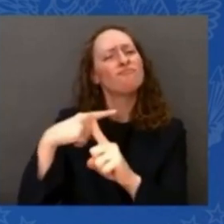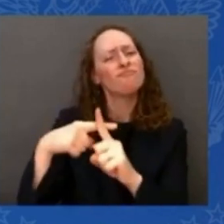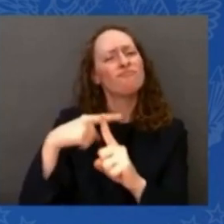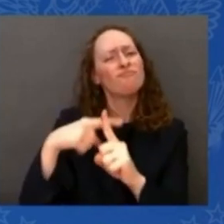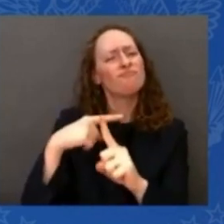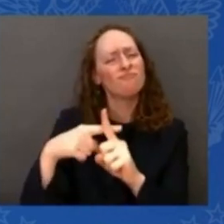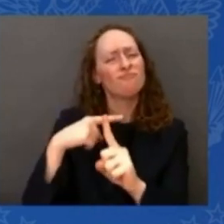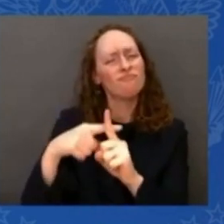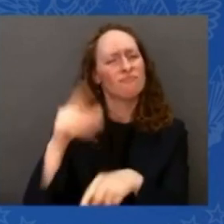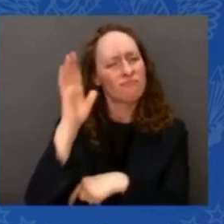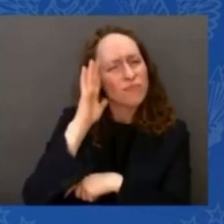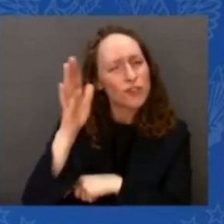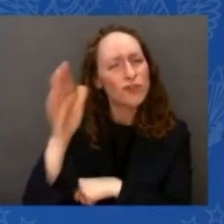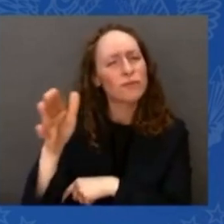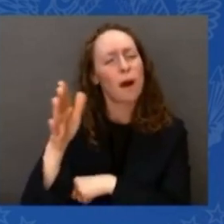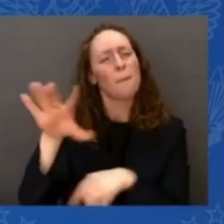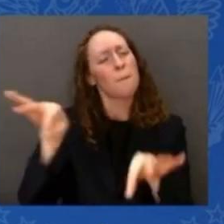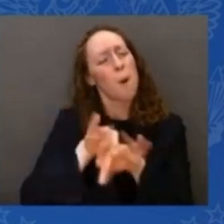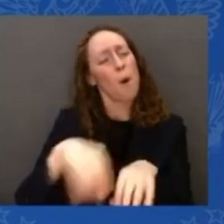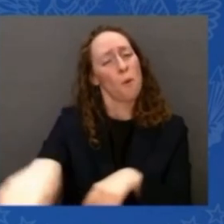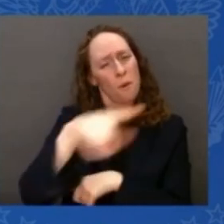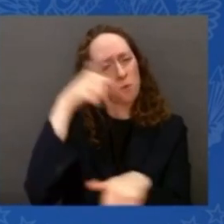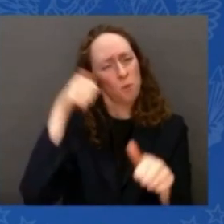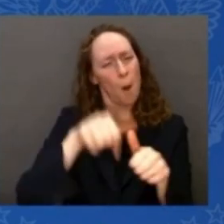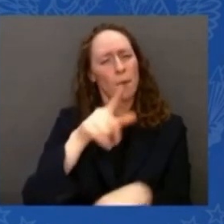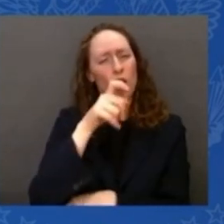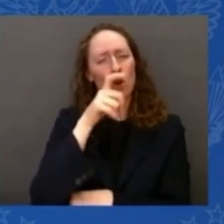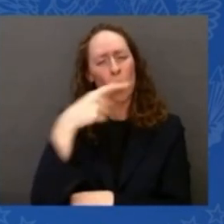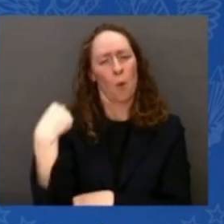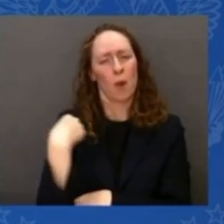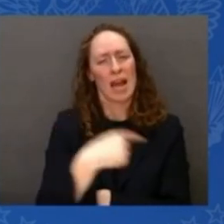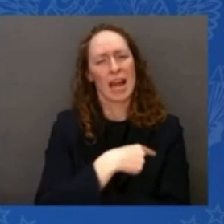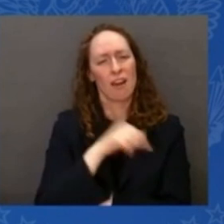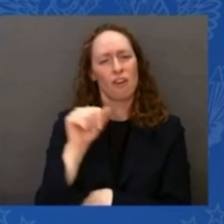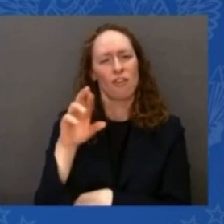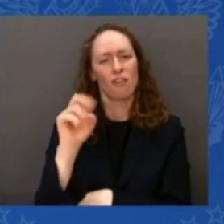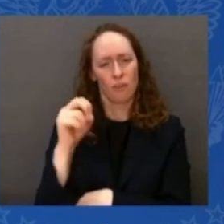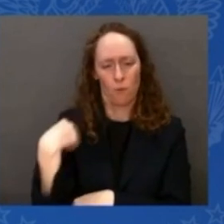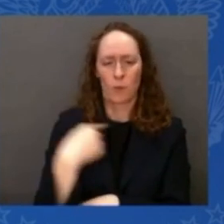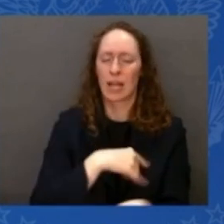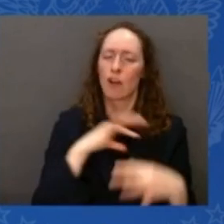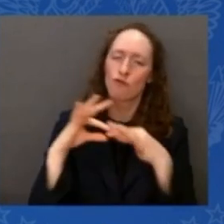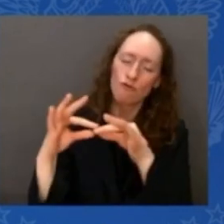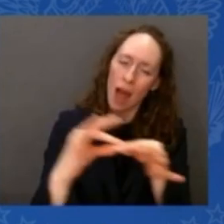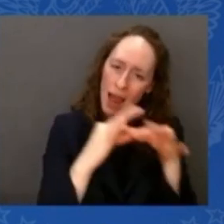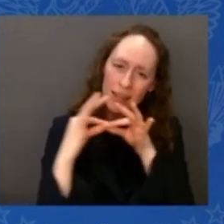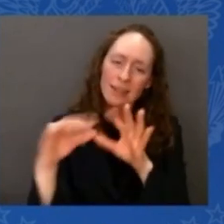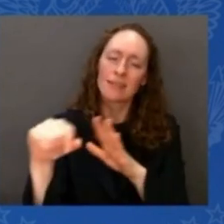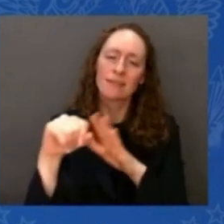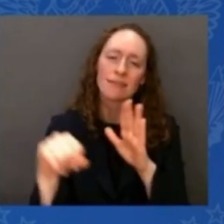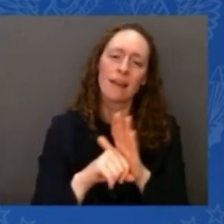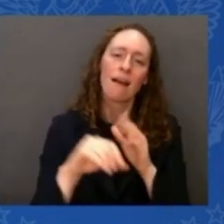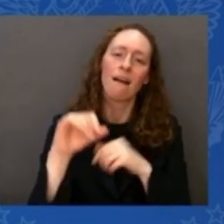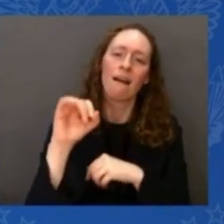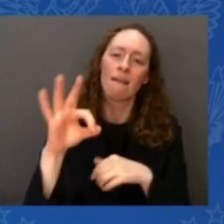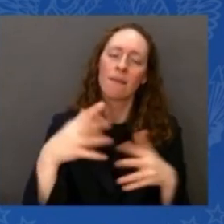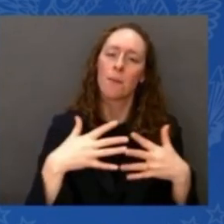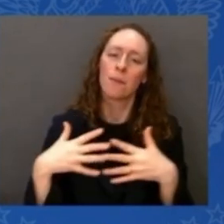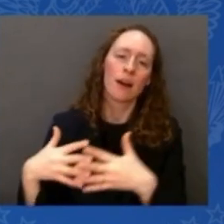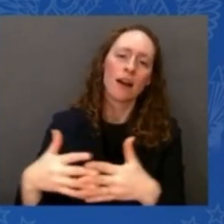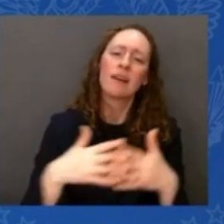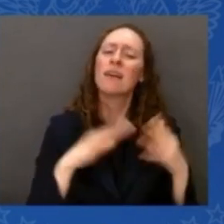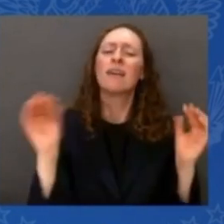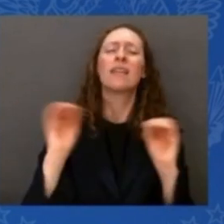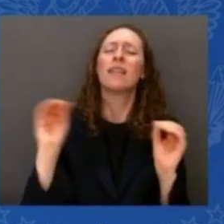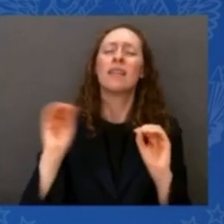the United States of America. And there's nothing, nothing, nothing beyond our capacity. When we work together,